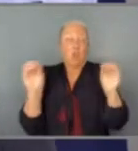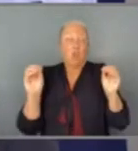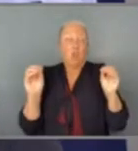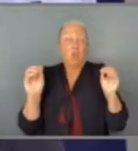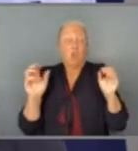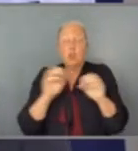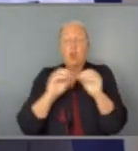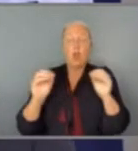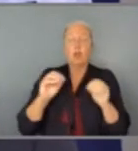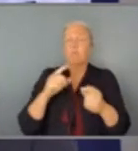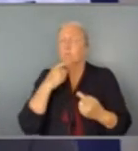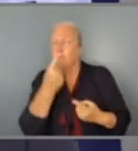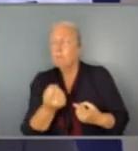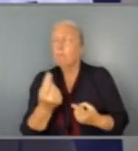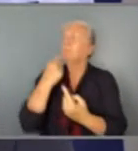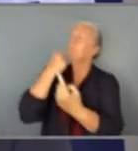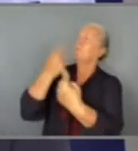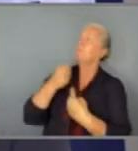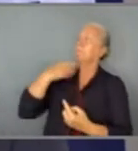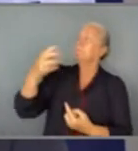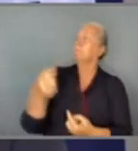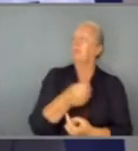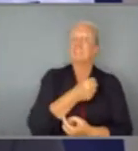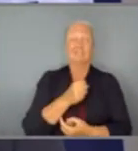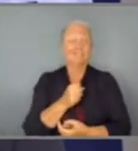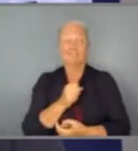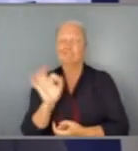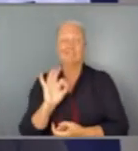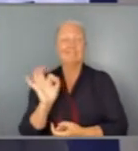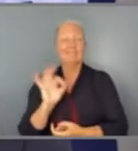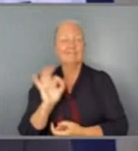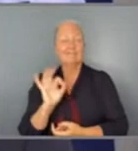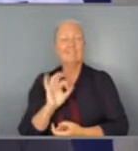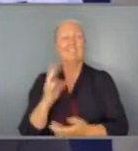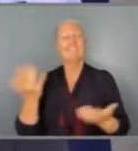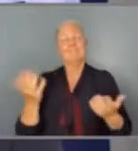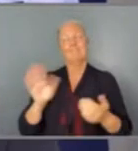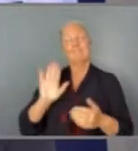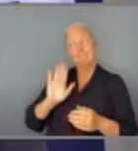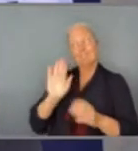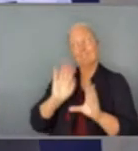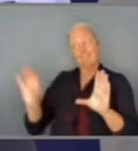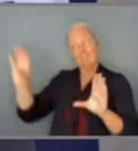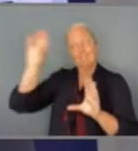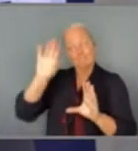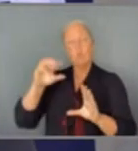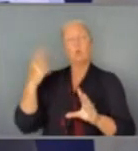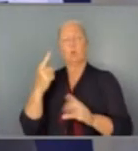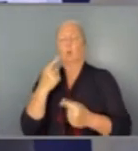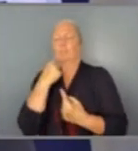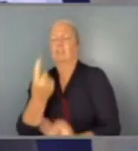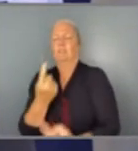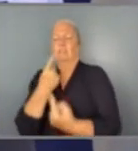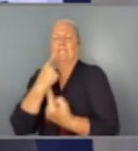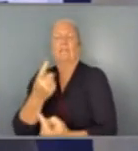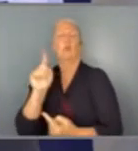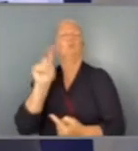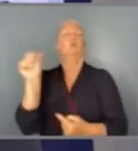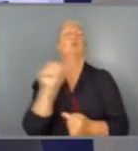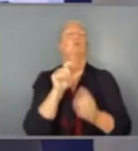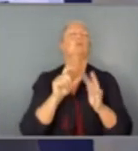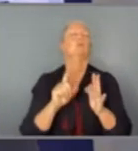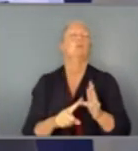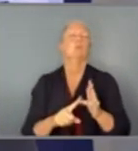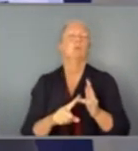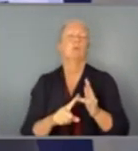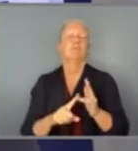recommendation from us to do that at all. And so, you know, states are the ones imposing those public health orders, and therefore, and they